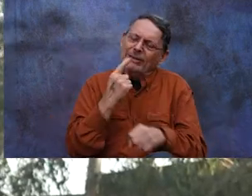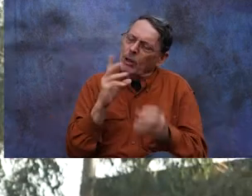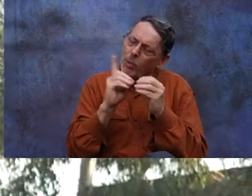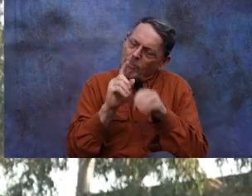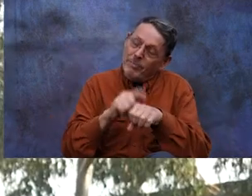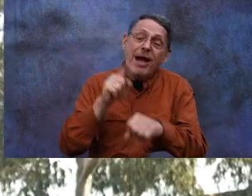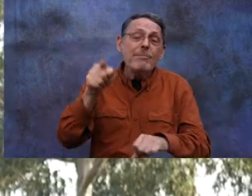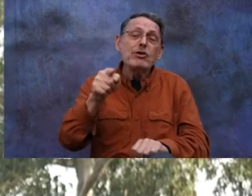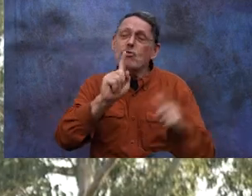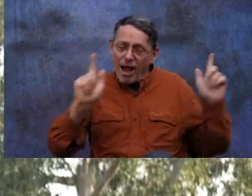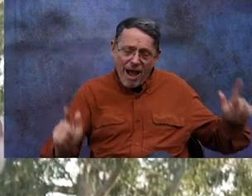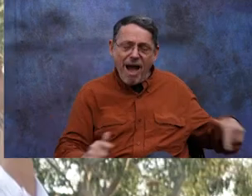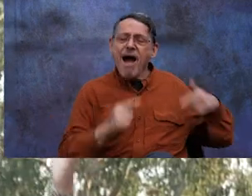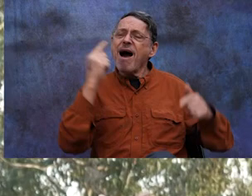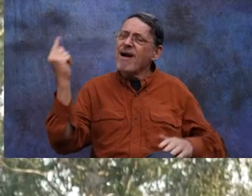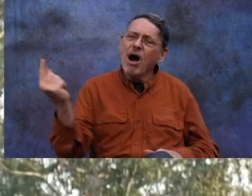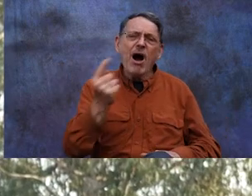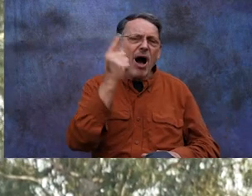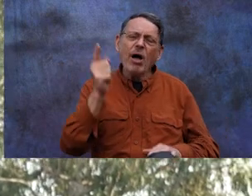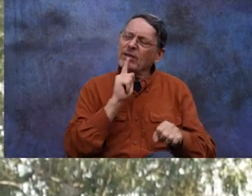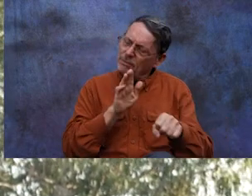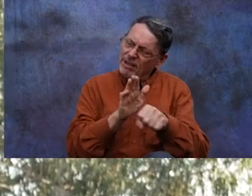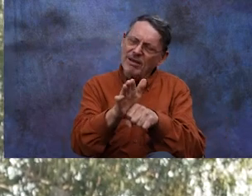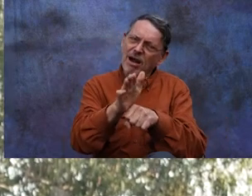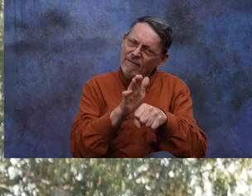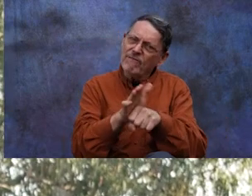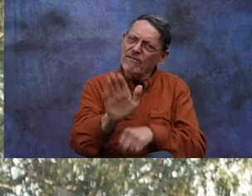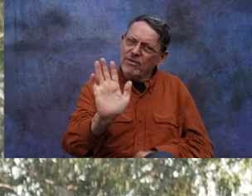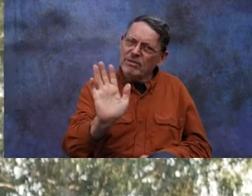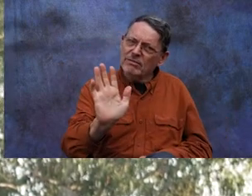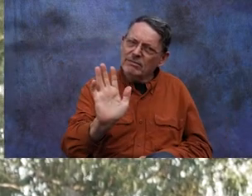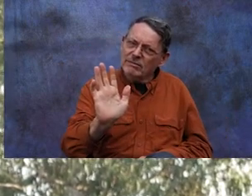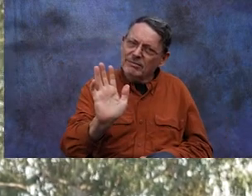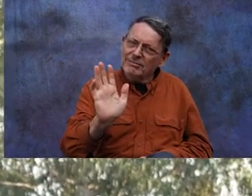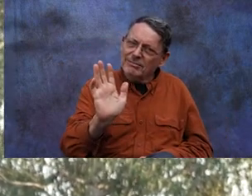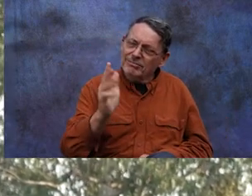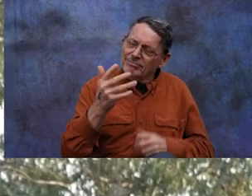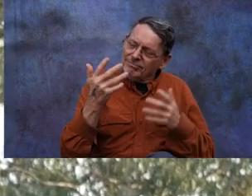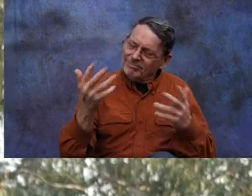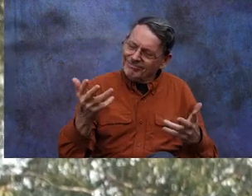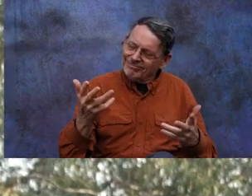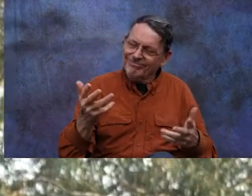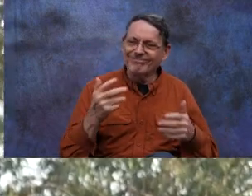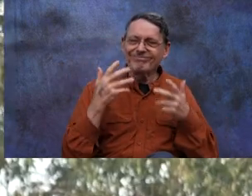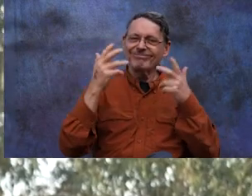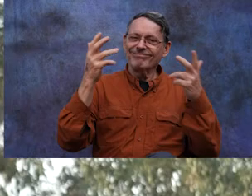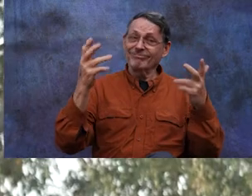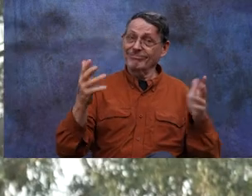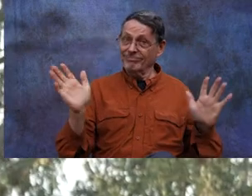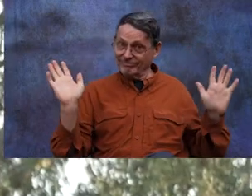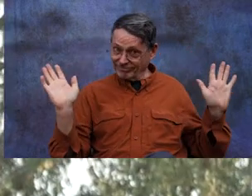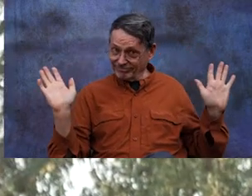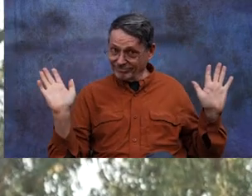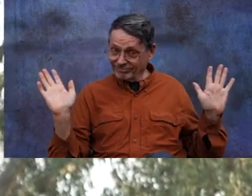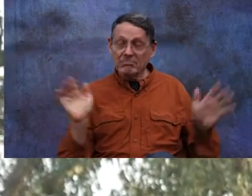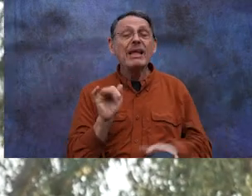more time. You have always been enough. So, with that said, if